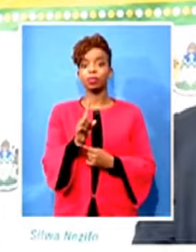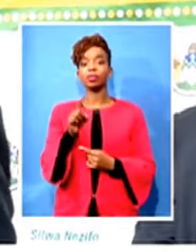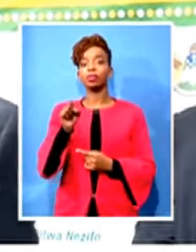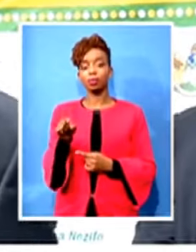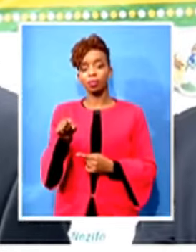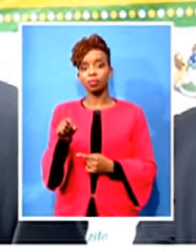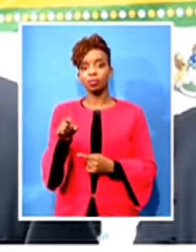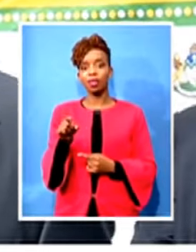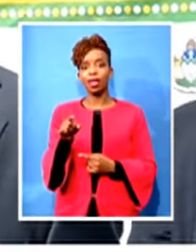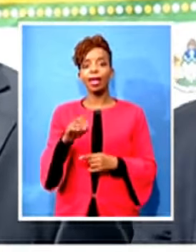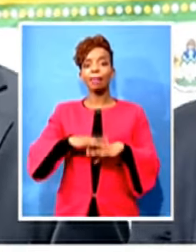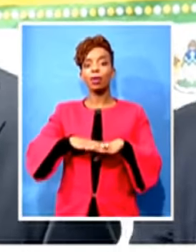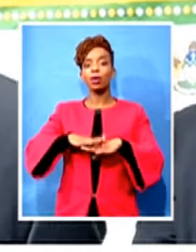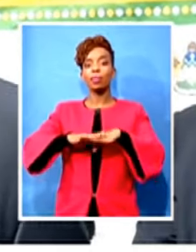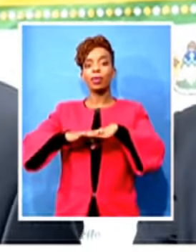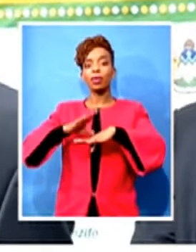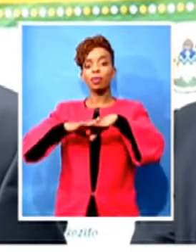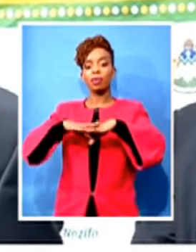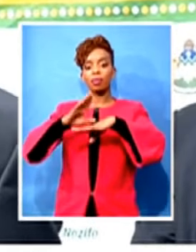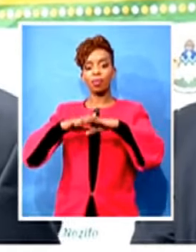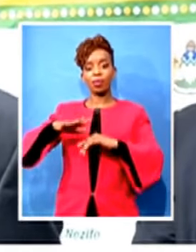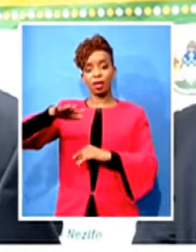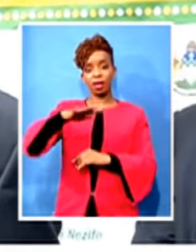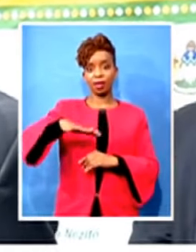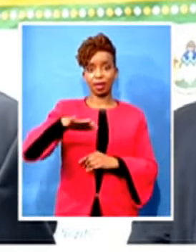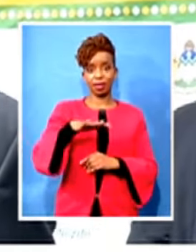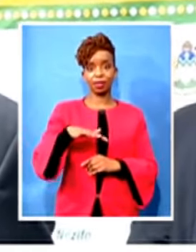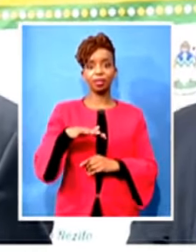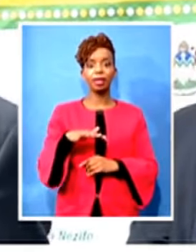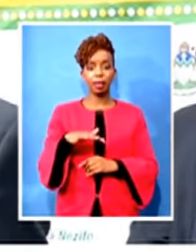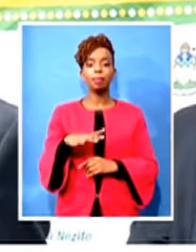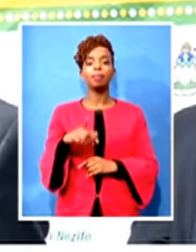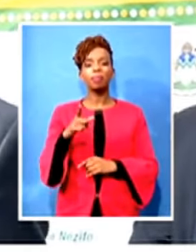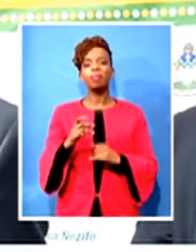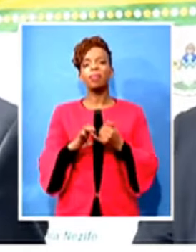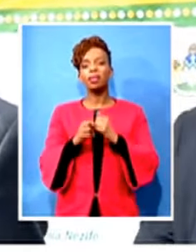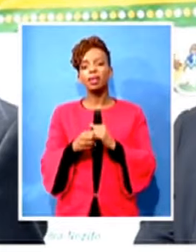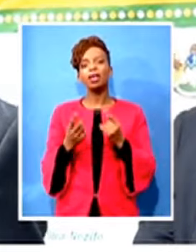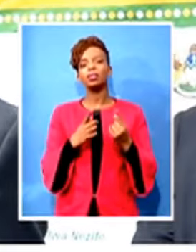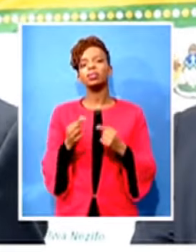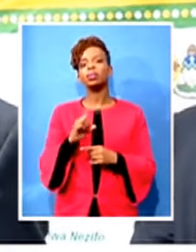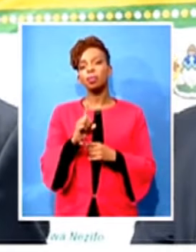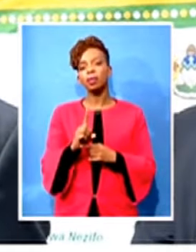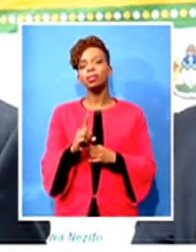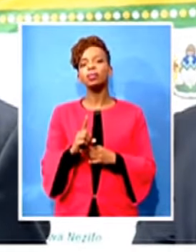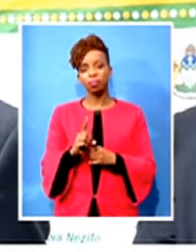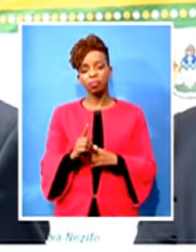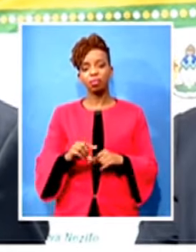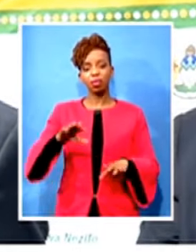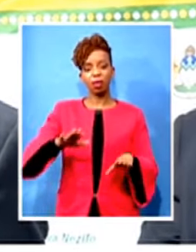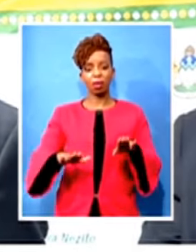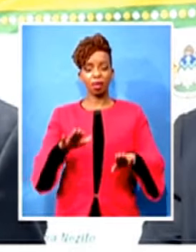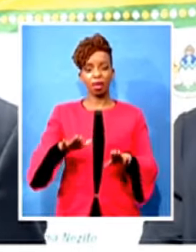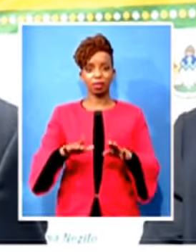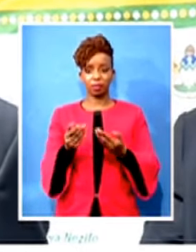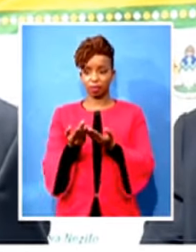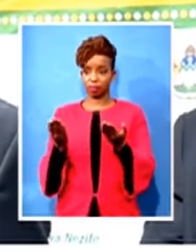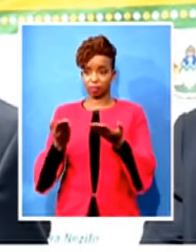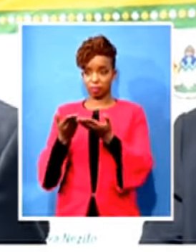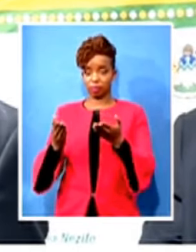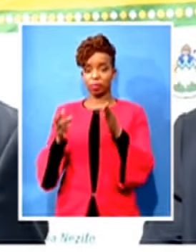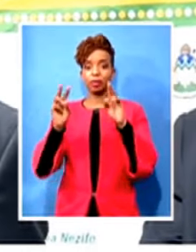able to try and balance the issues and the concerns that we need to be giving attention to. I think the starting point is the